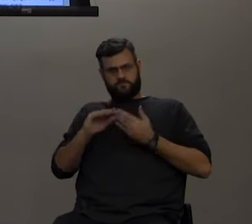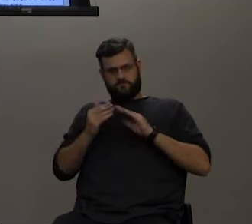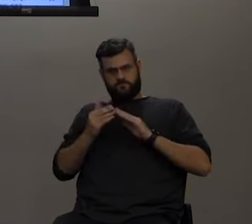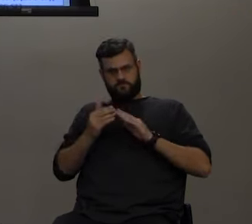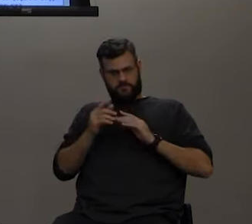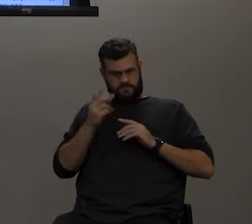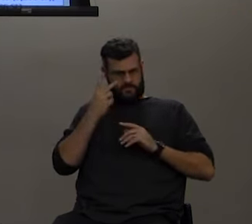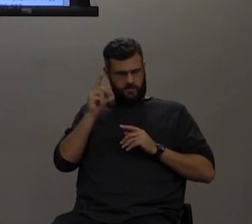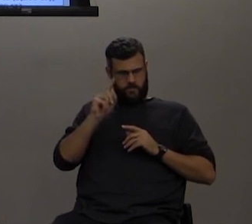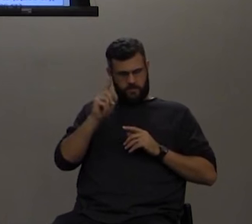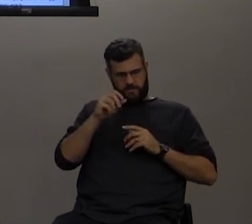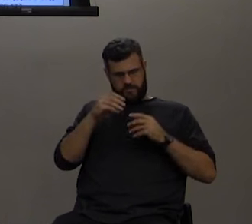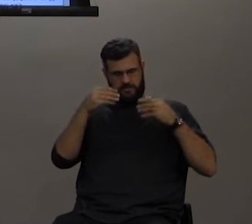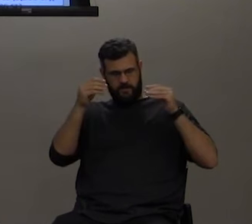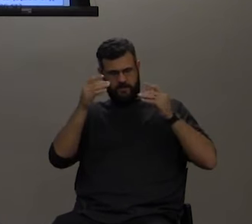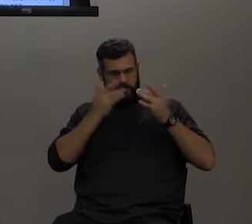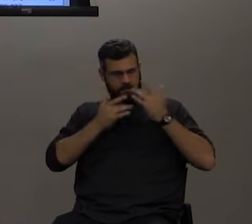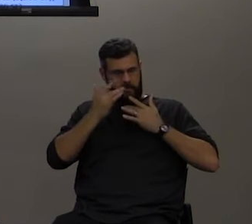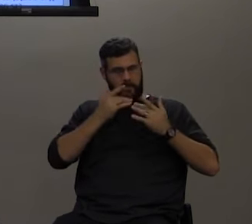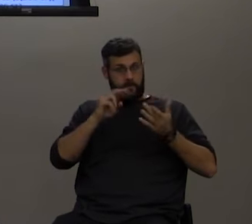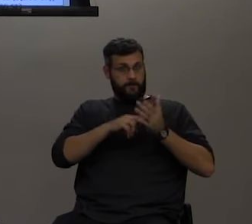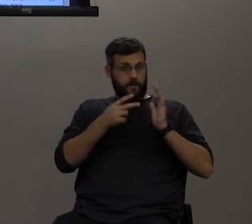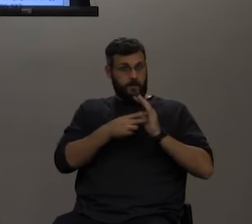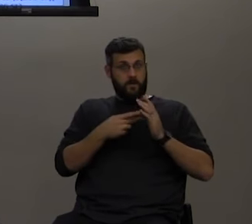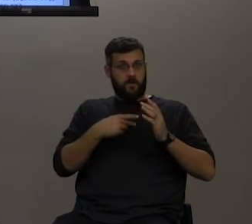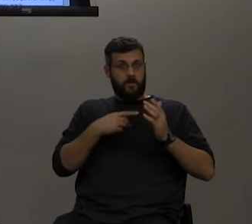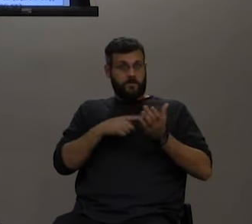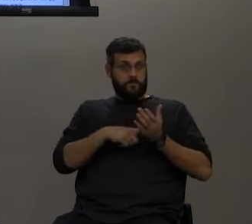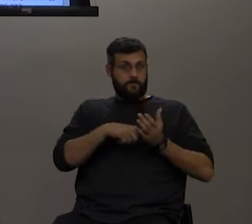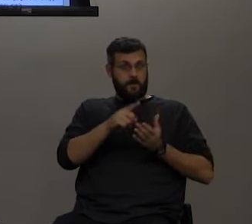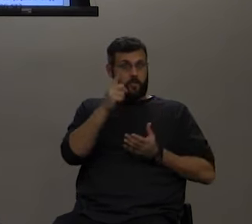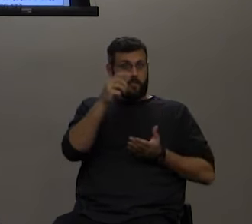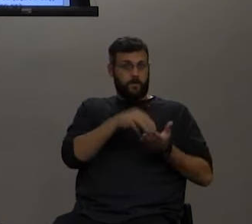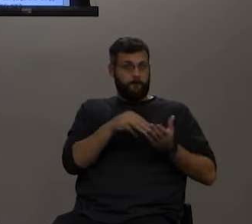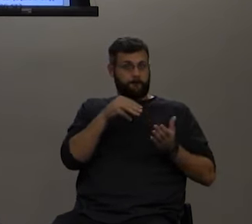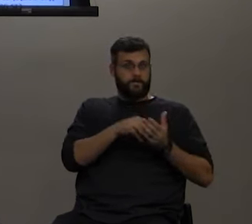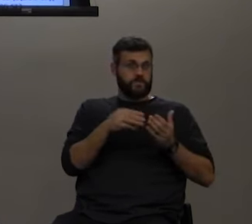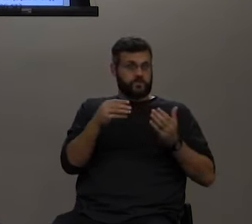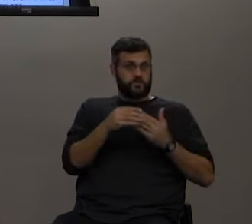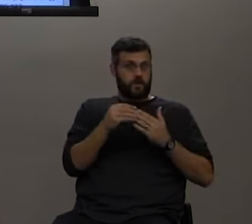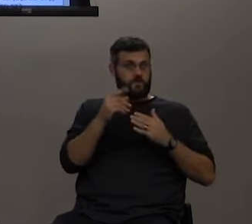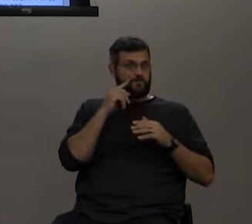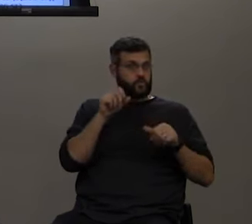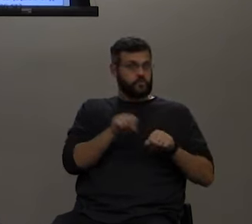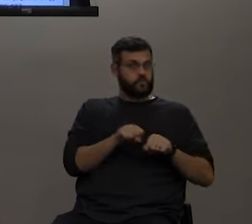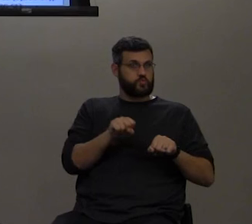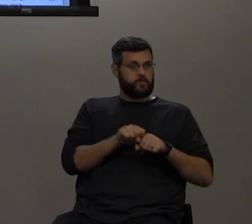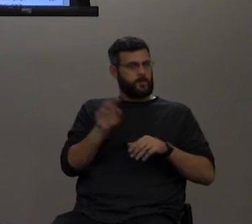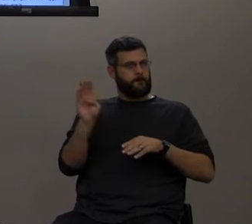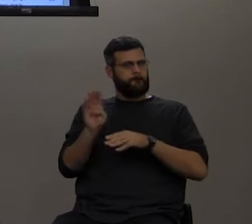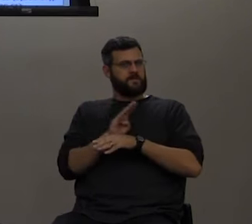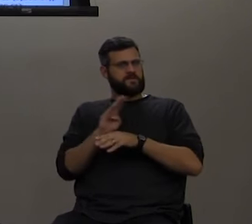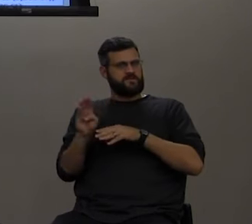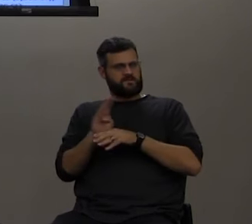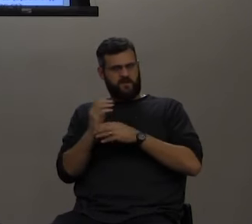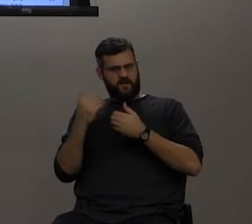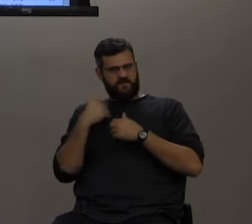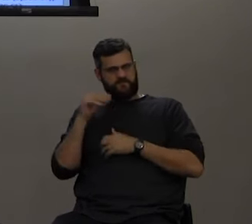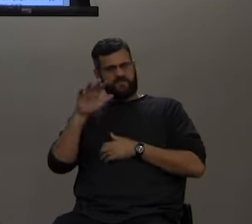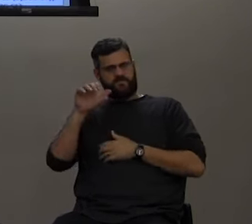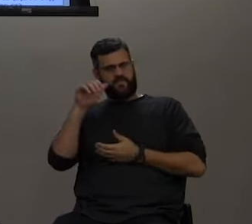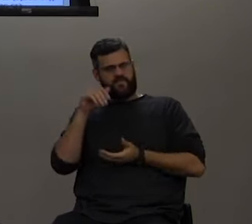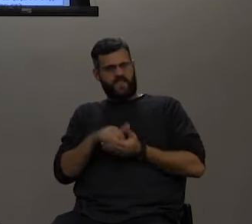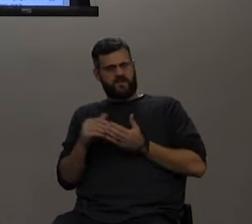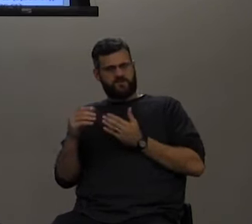are weak, meaning we're spending $1 million on shoes, but businesses are only capturing $500,000 in shoe sales, so